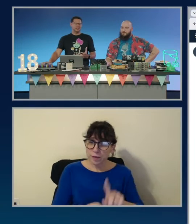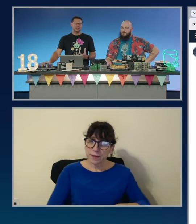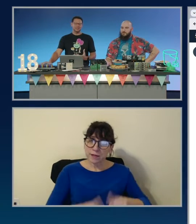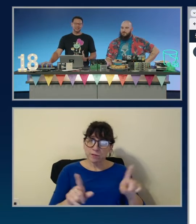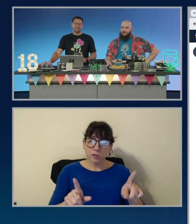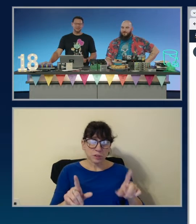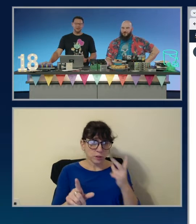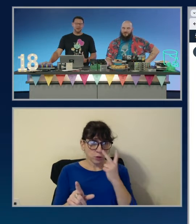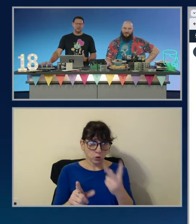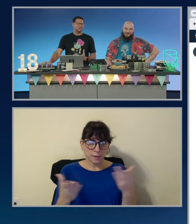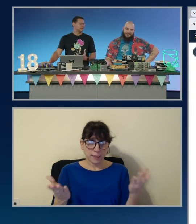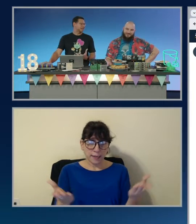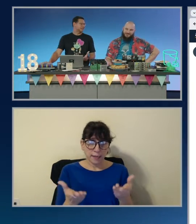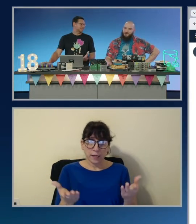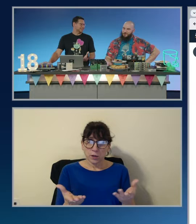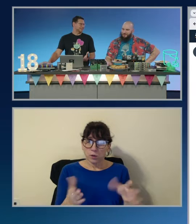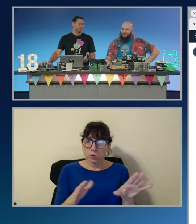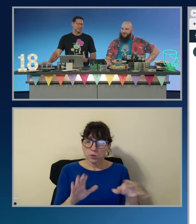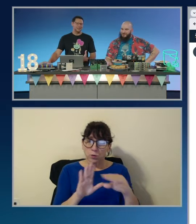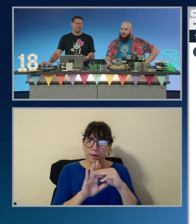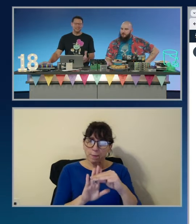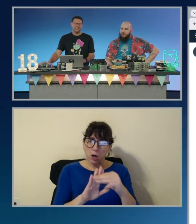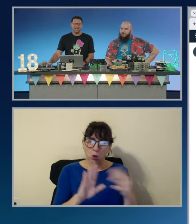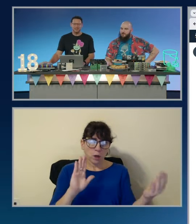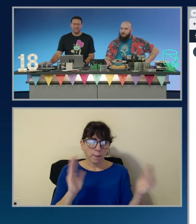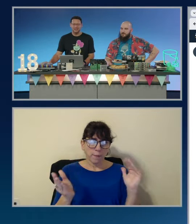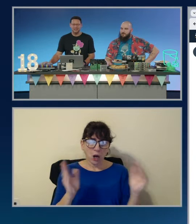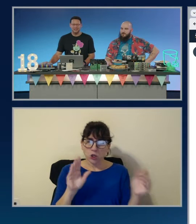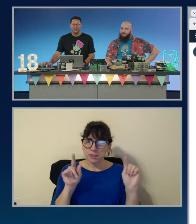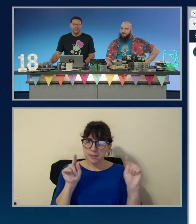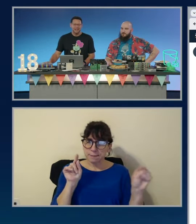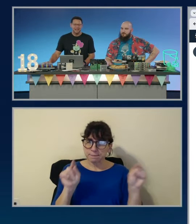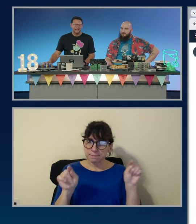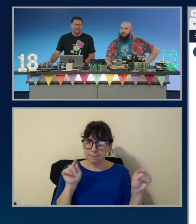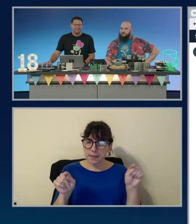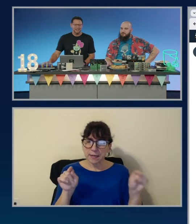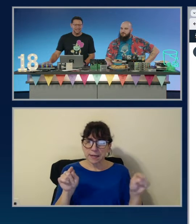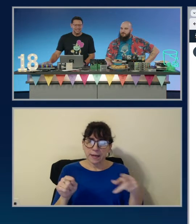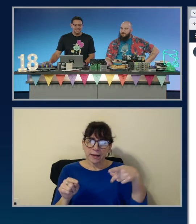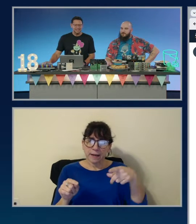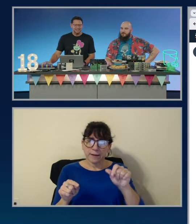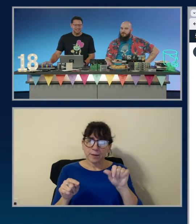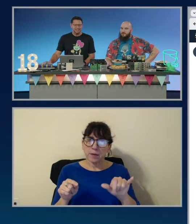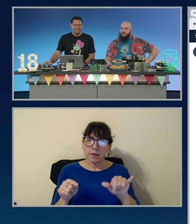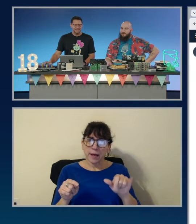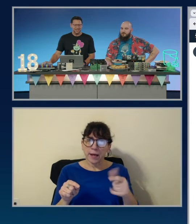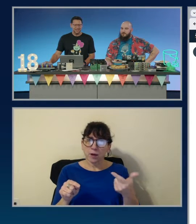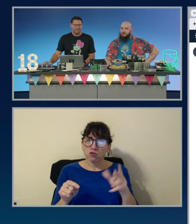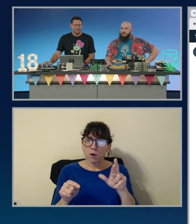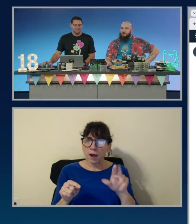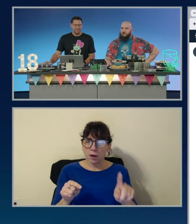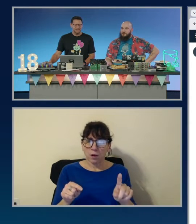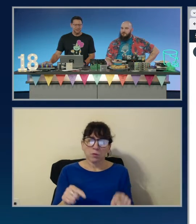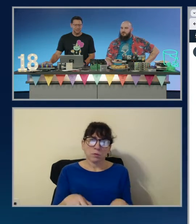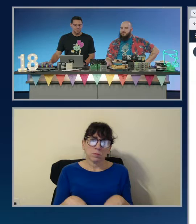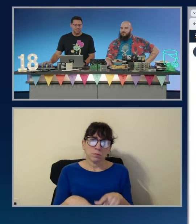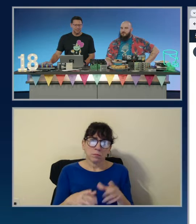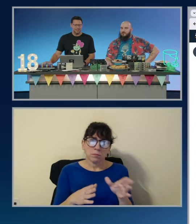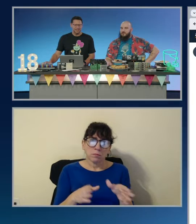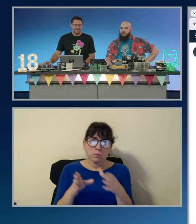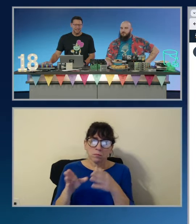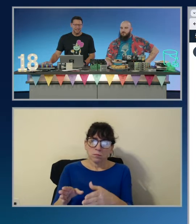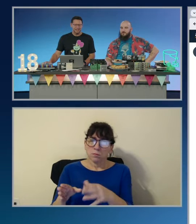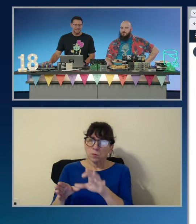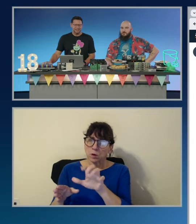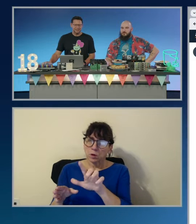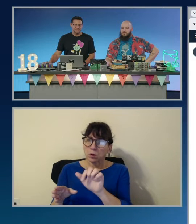here, because we're doing this model comparison directly within the chat playground, Claude Instant is going to have a really quick